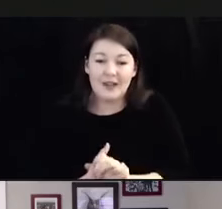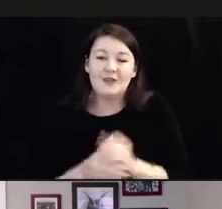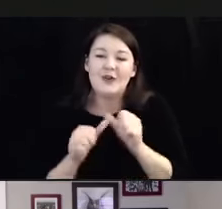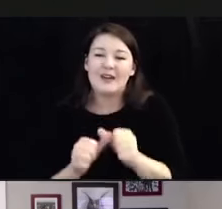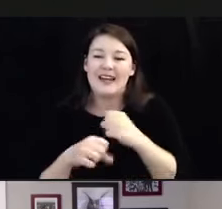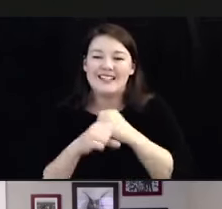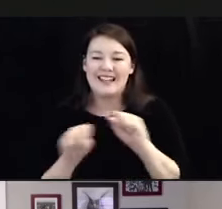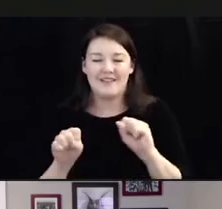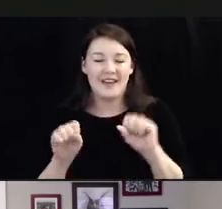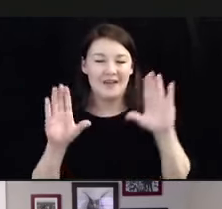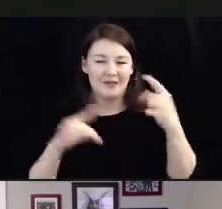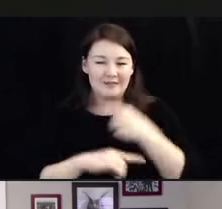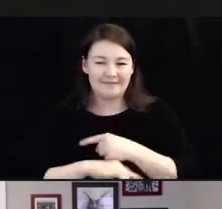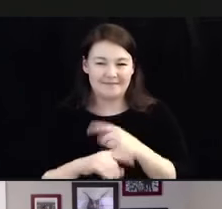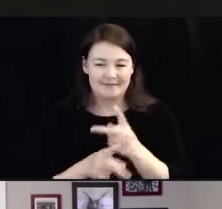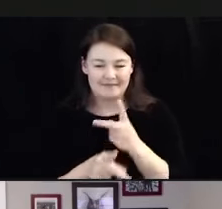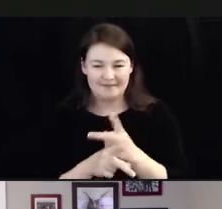thing.